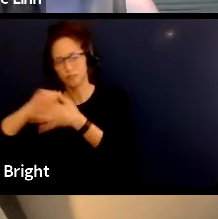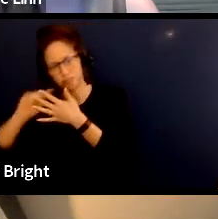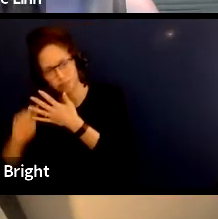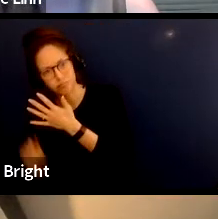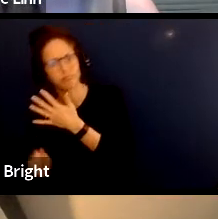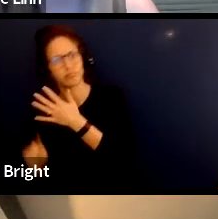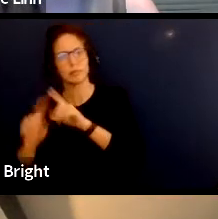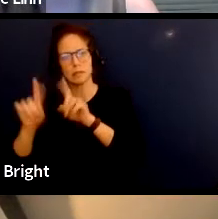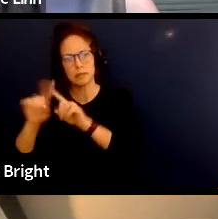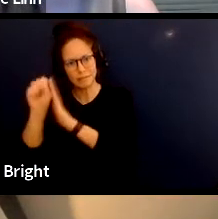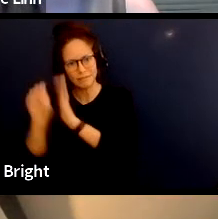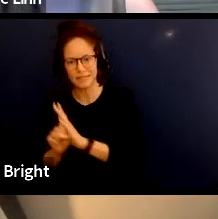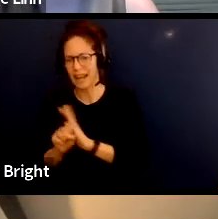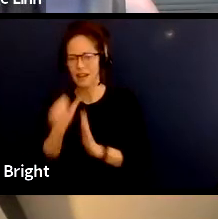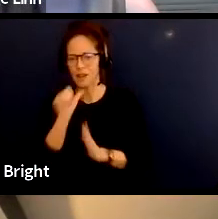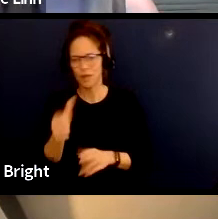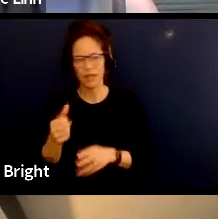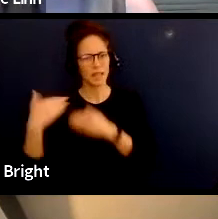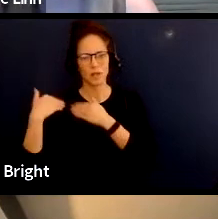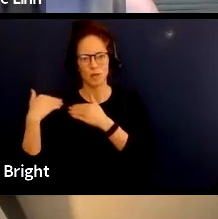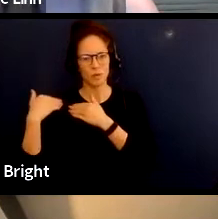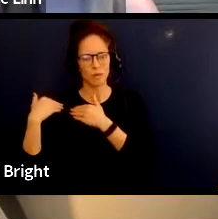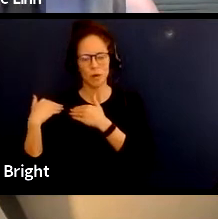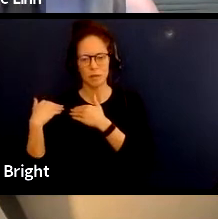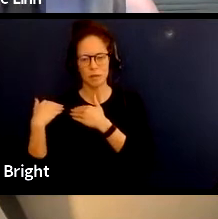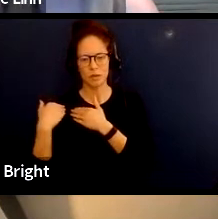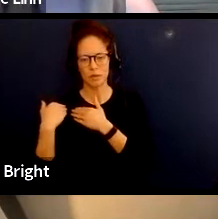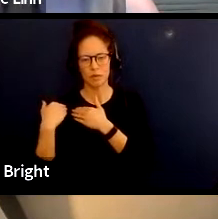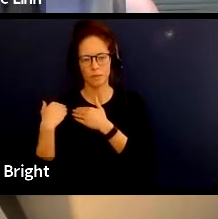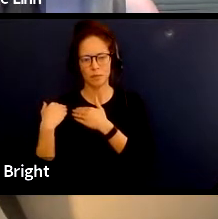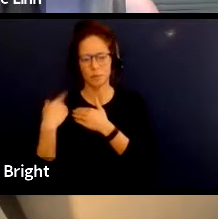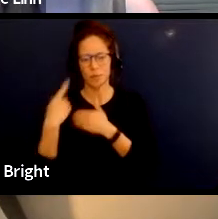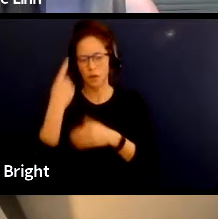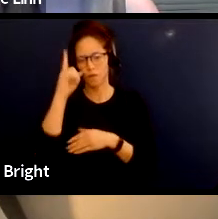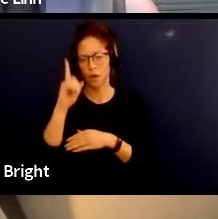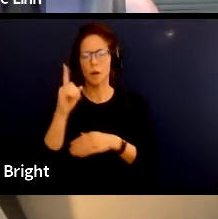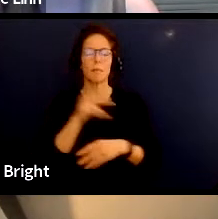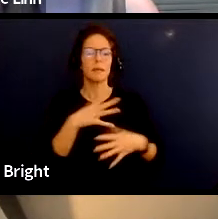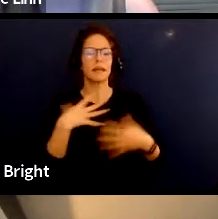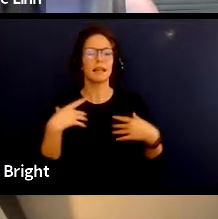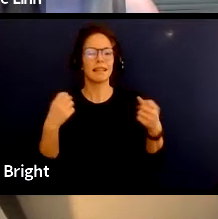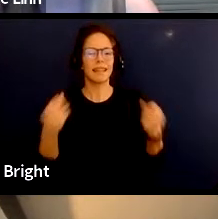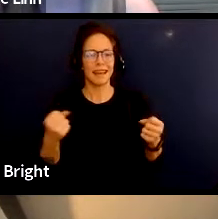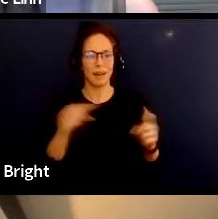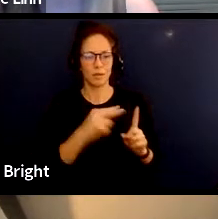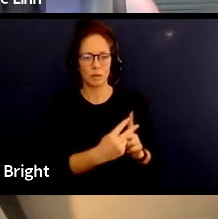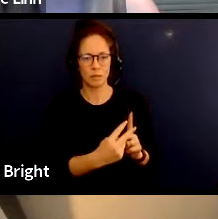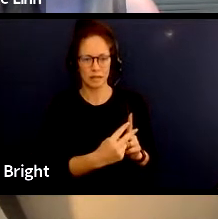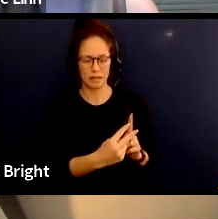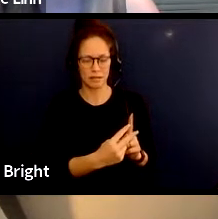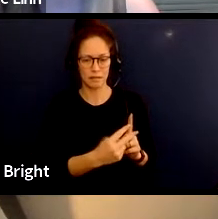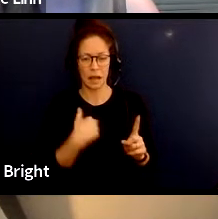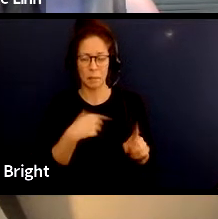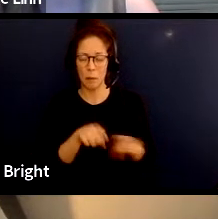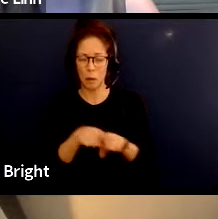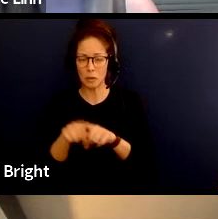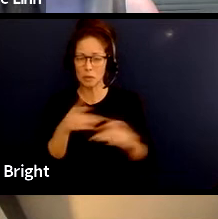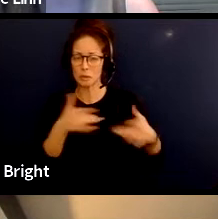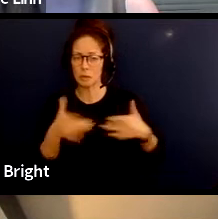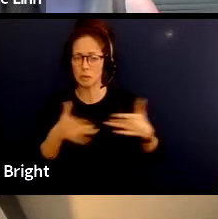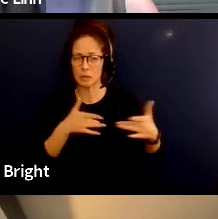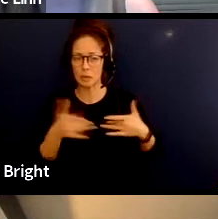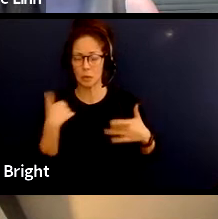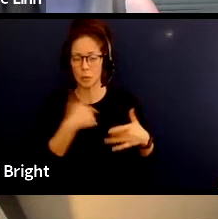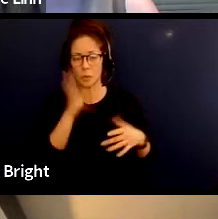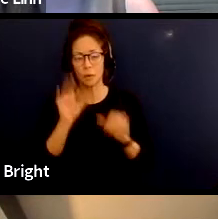I think this is irresponsible for unhealth from the health perspective. I'm also very worried that we are